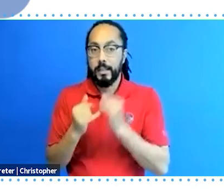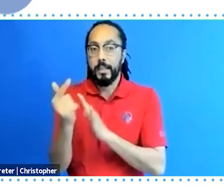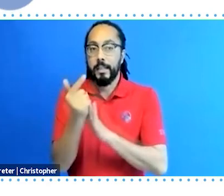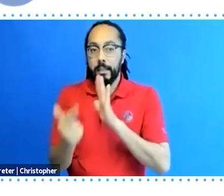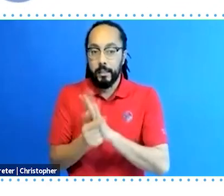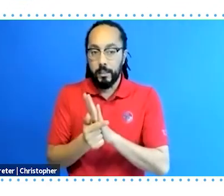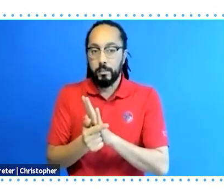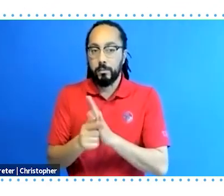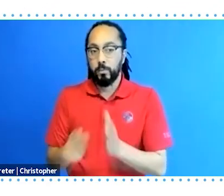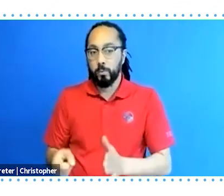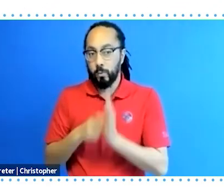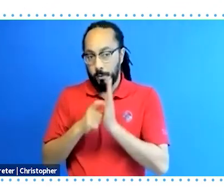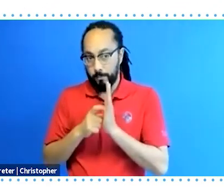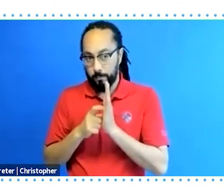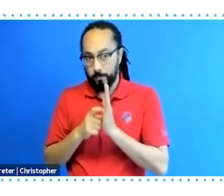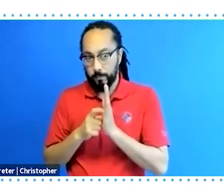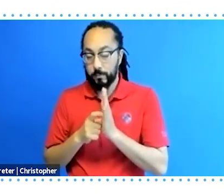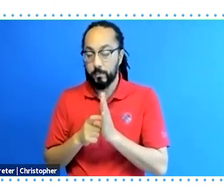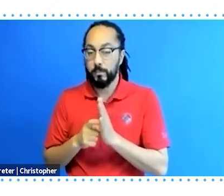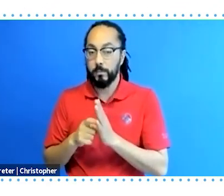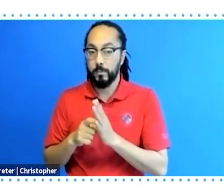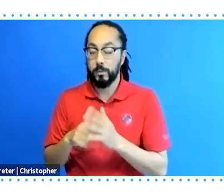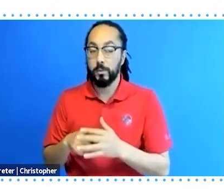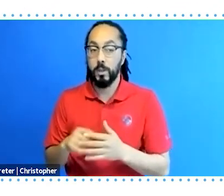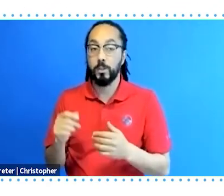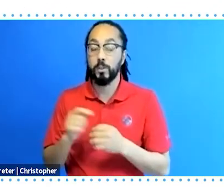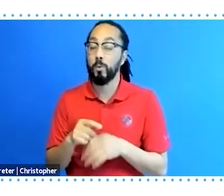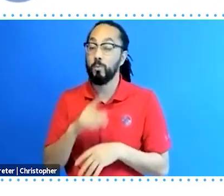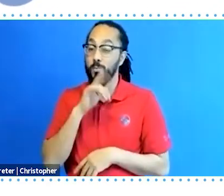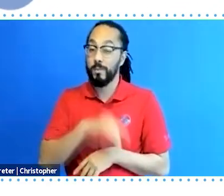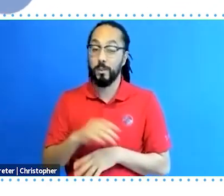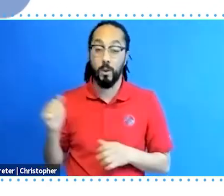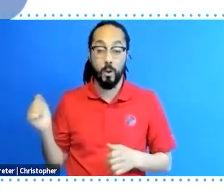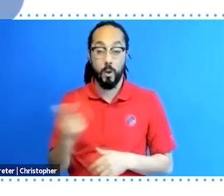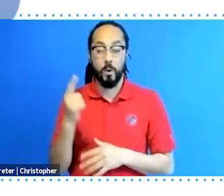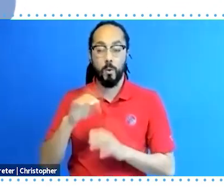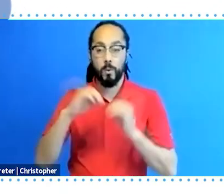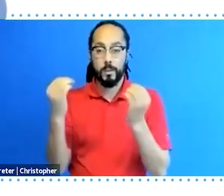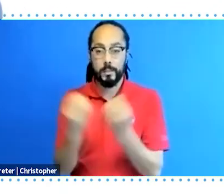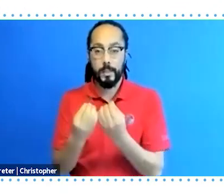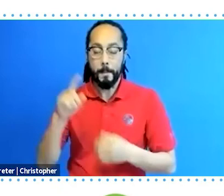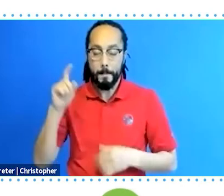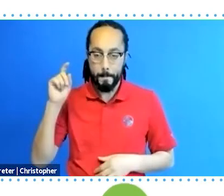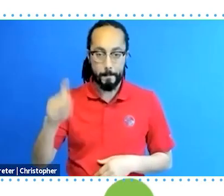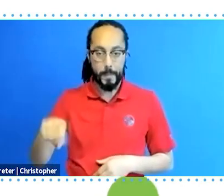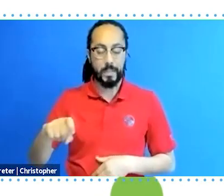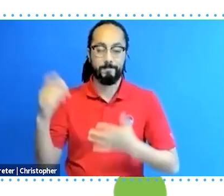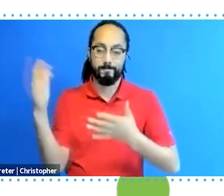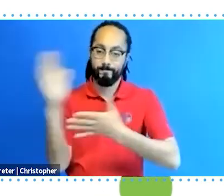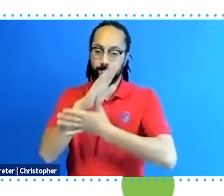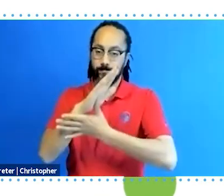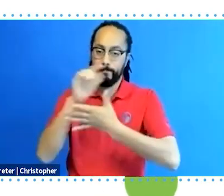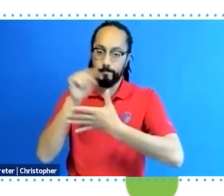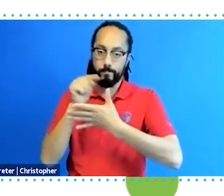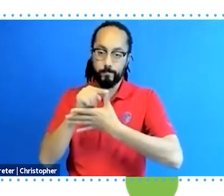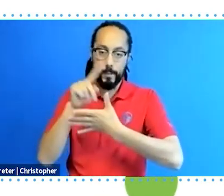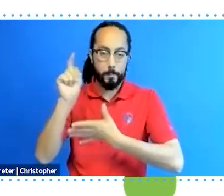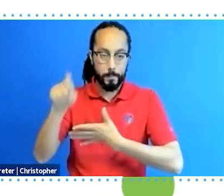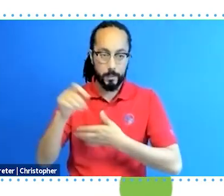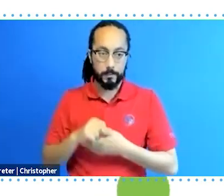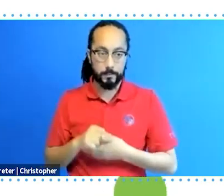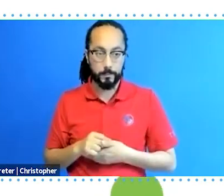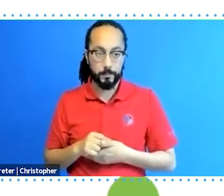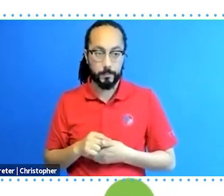that. So yes, organizations, pretty much all organizations are going to need to hit that first band. Then